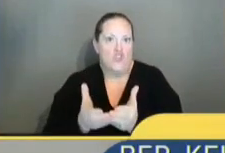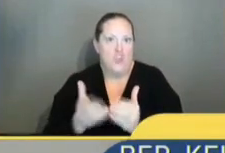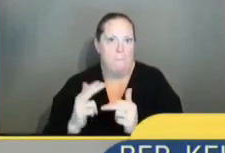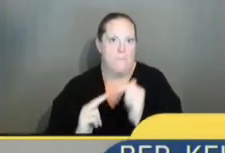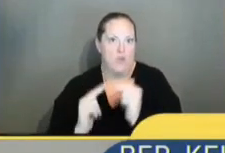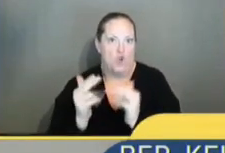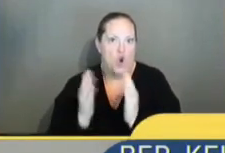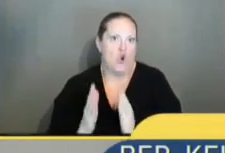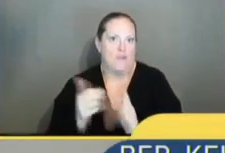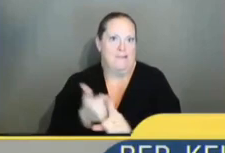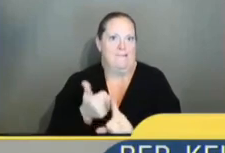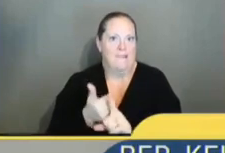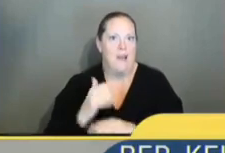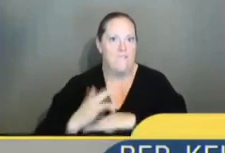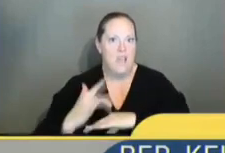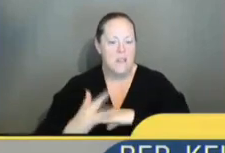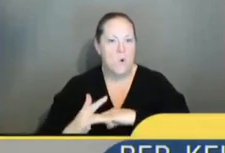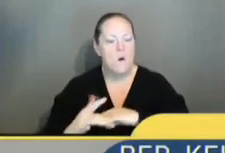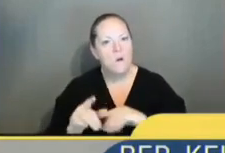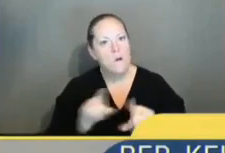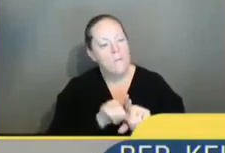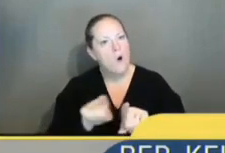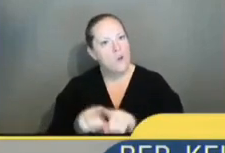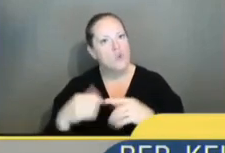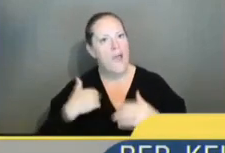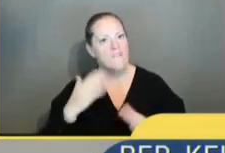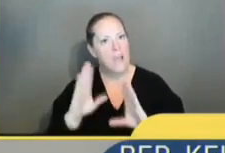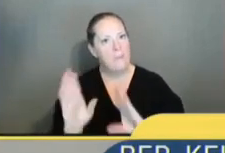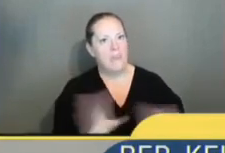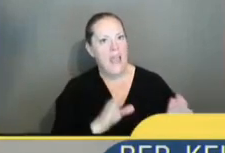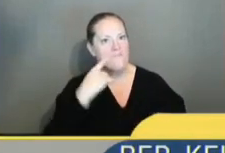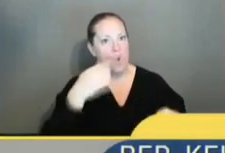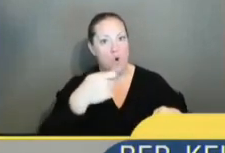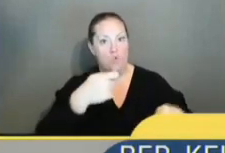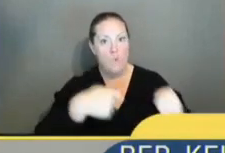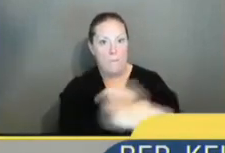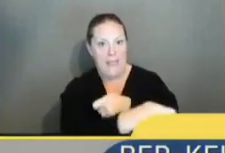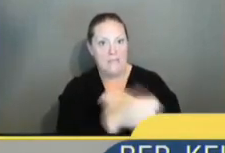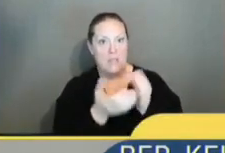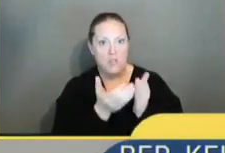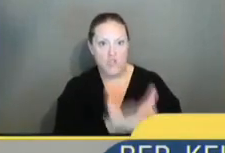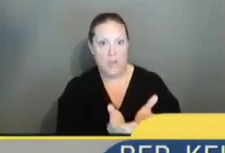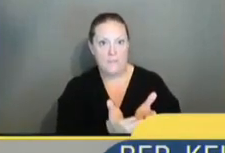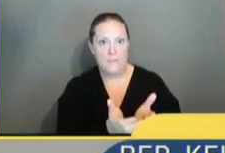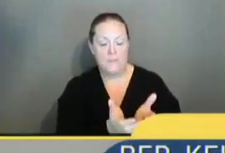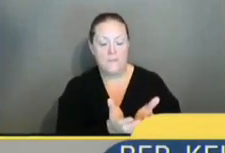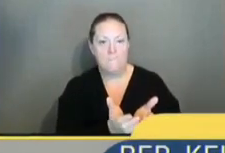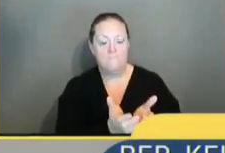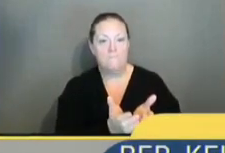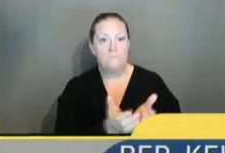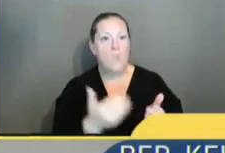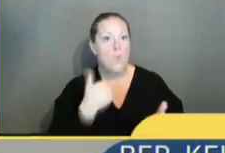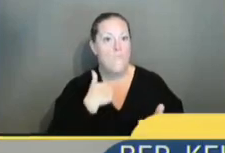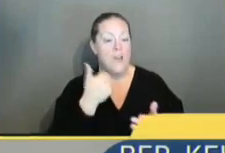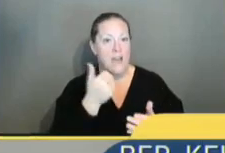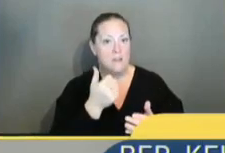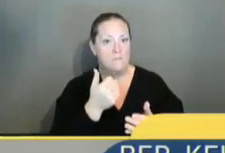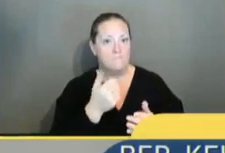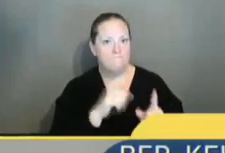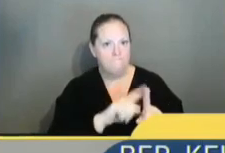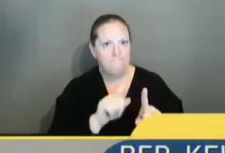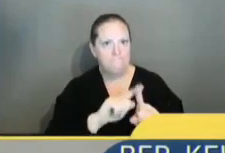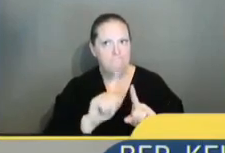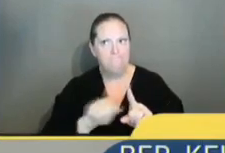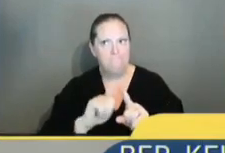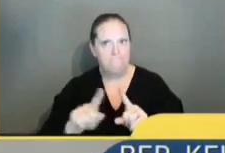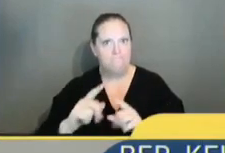available, and also just having a plan for replacement, which we've had a number of iterations here in just the last